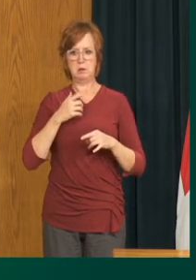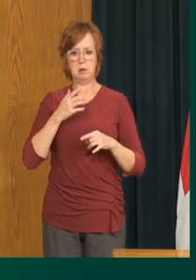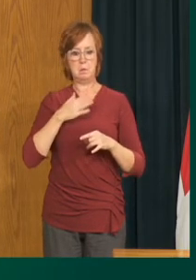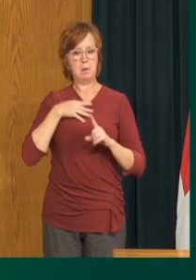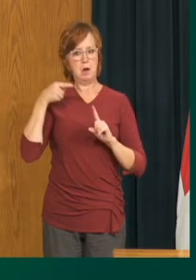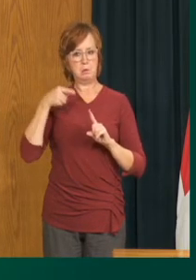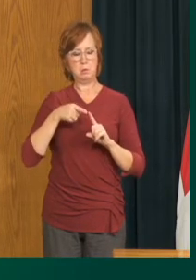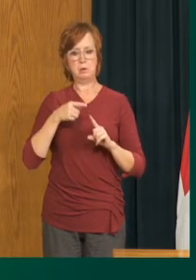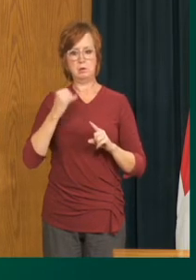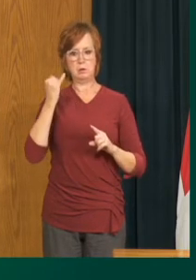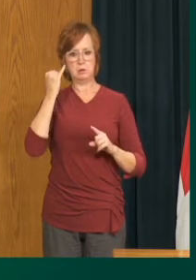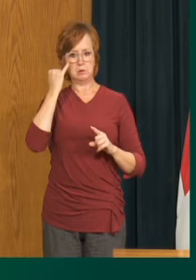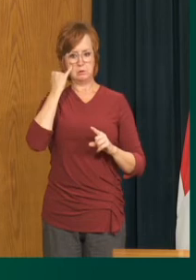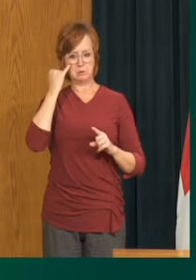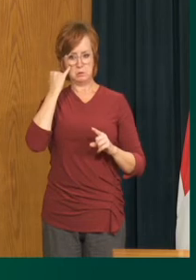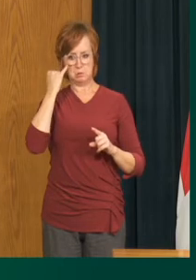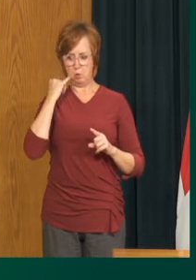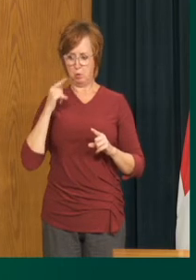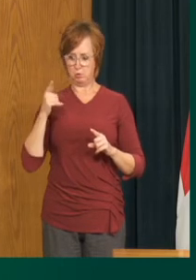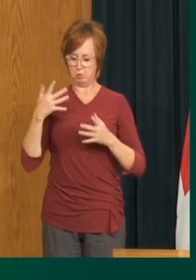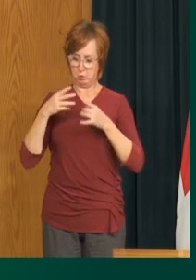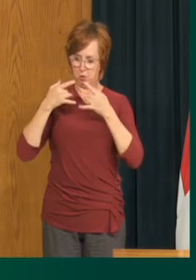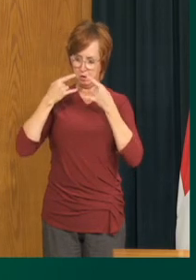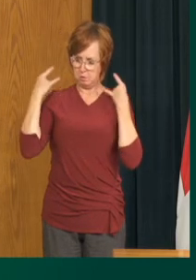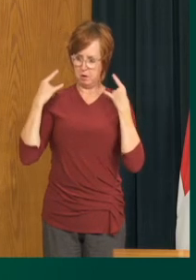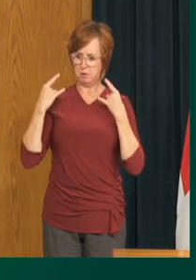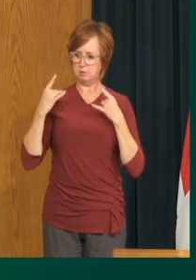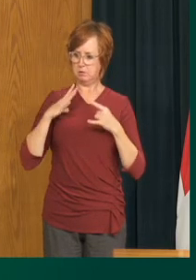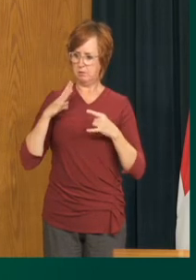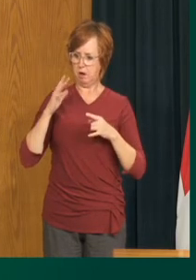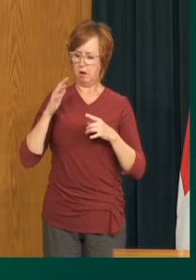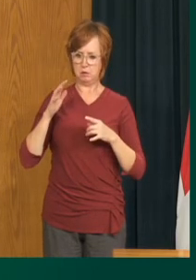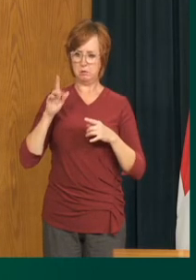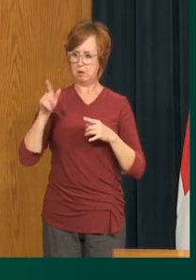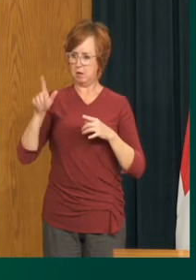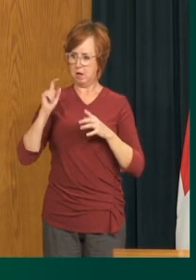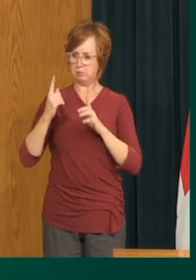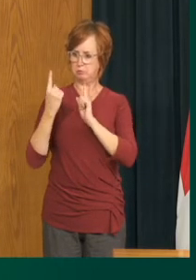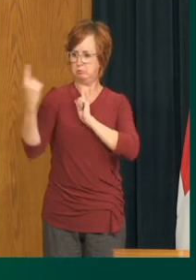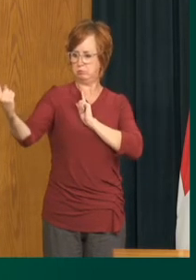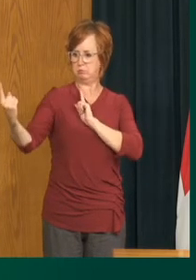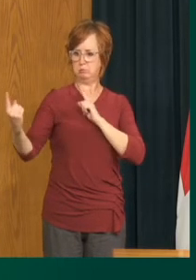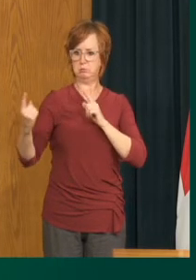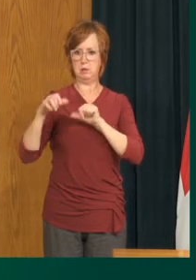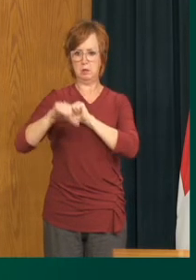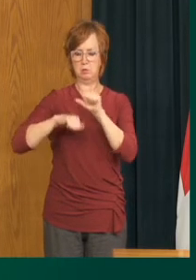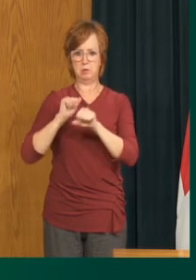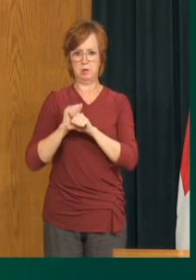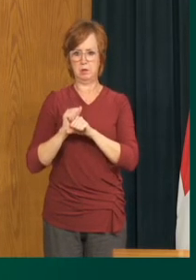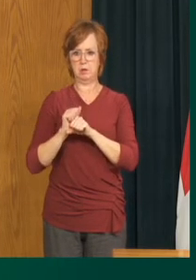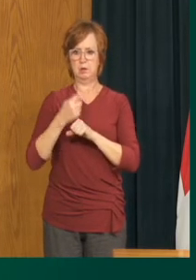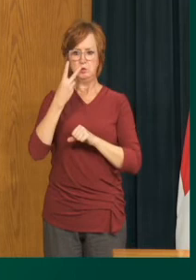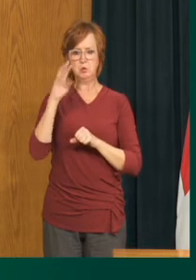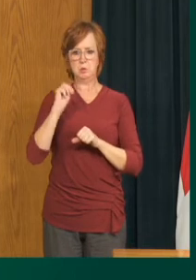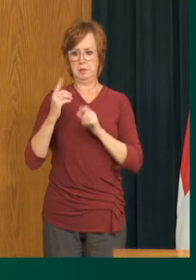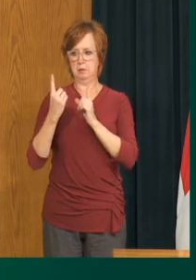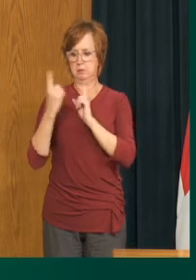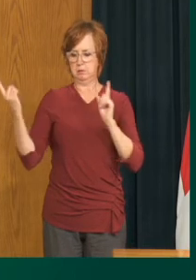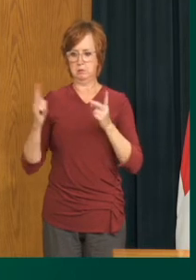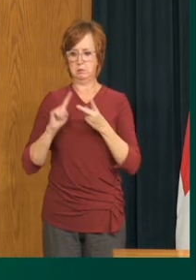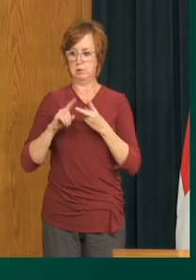to wear a mask, you should choose to keep your physical distance from others. If you are feeling symptomatic, you